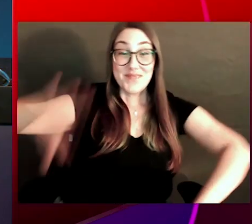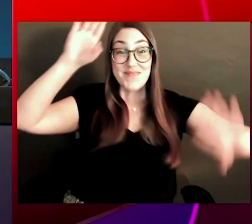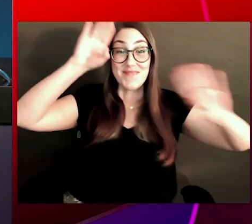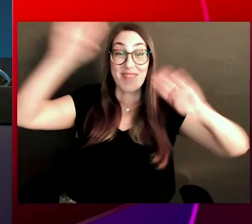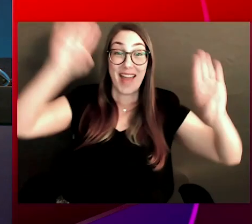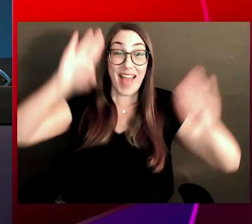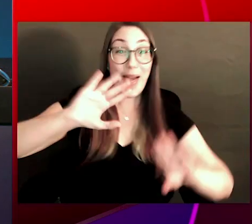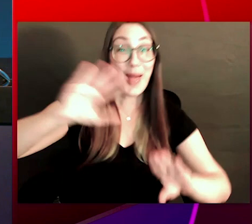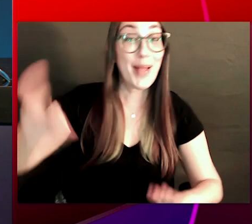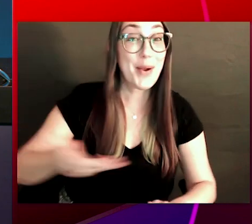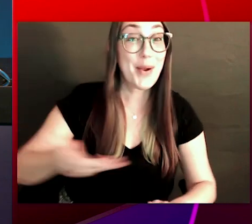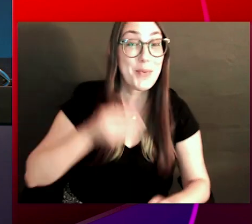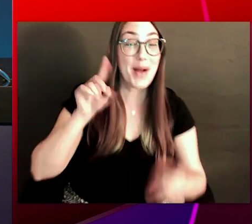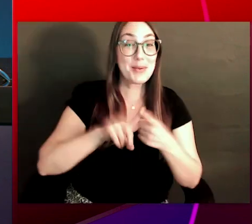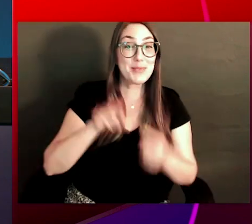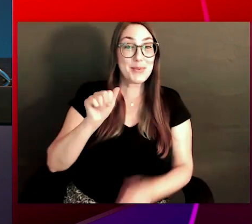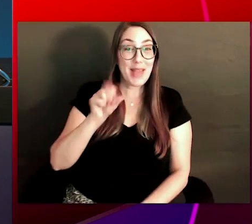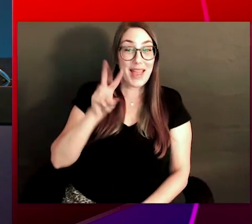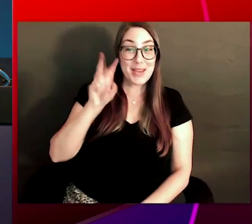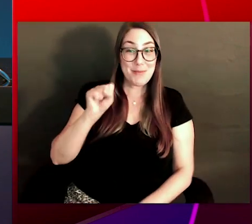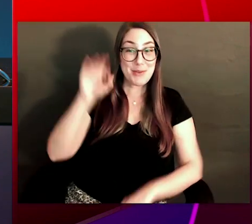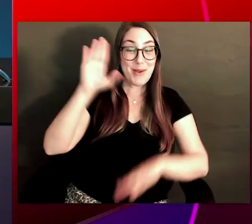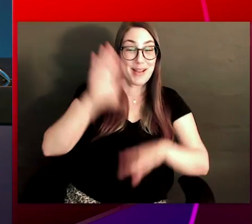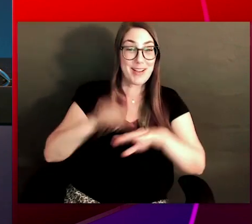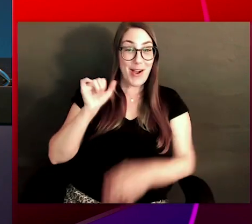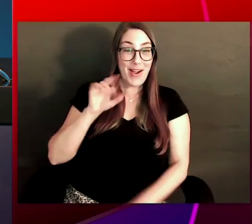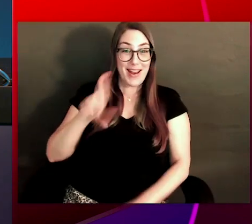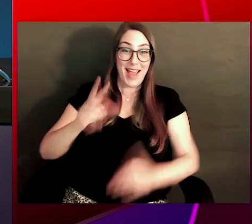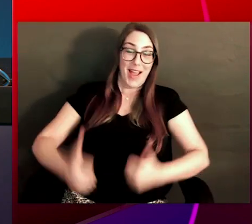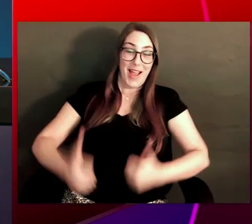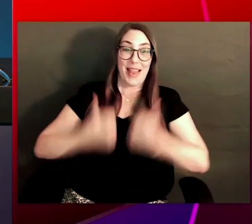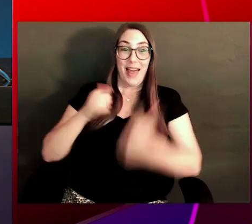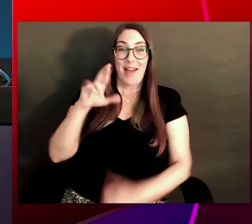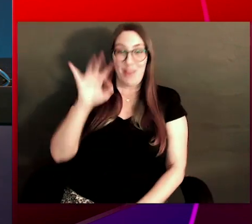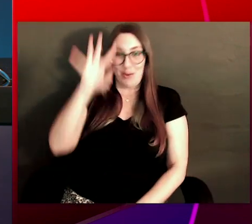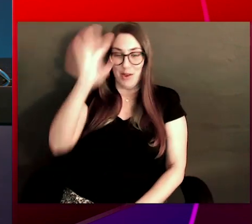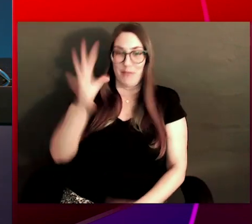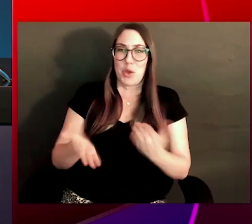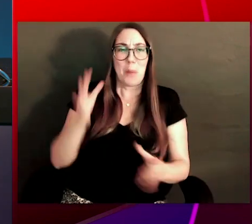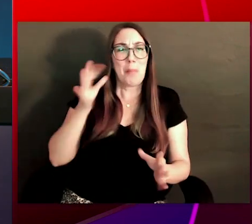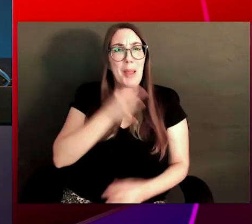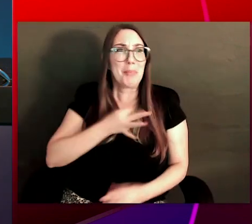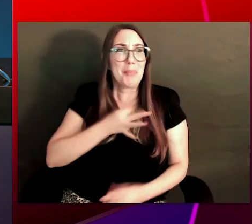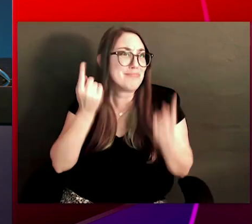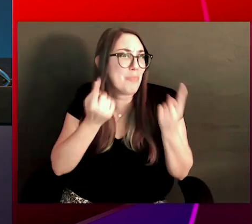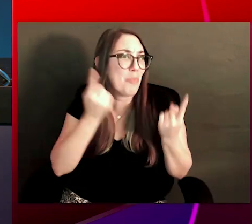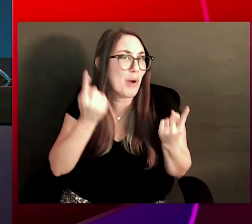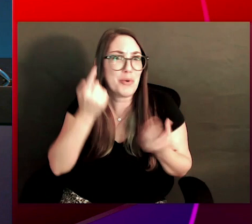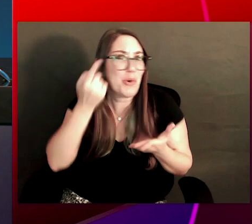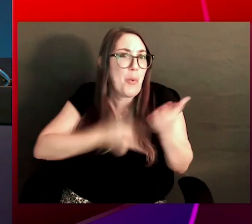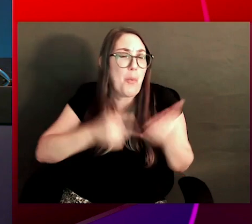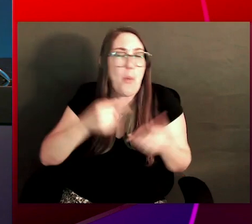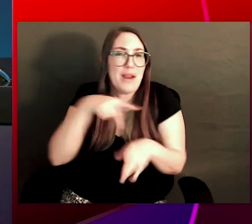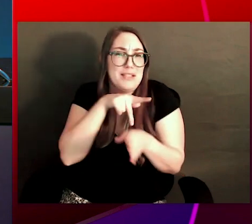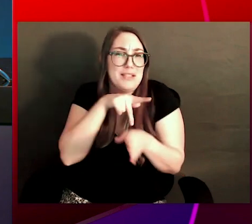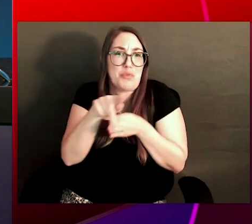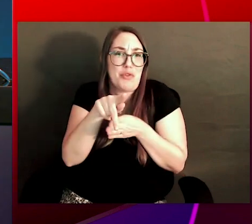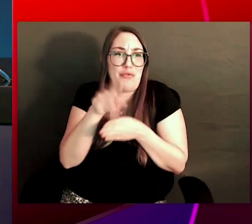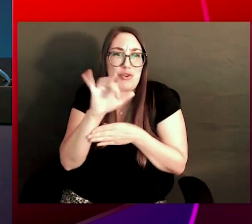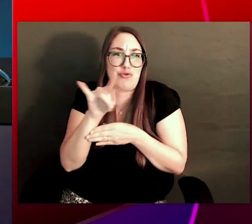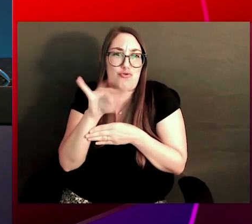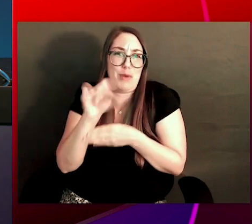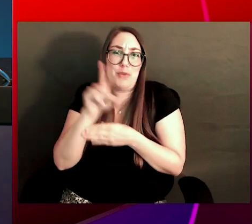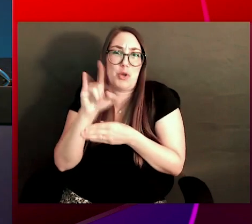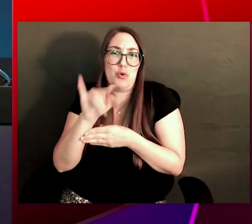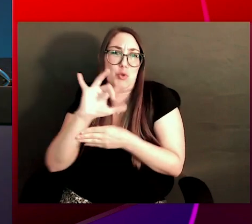welcome to AWS On Air, live at reInvent. You may be wondering, what is this professional cryptozoologist doing sitting here on this tech